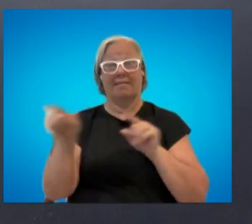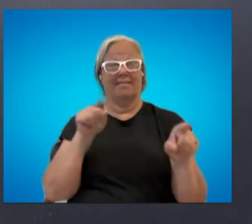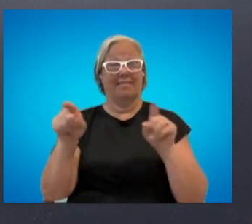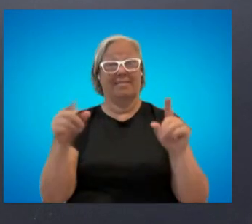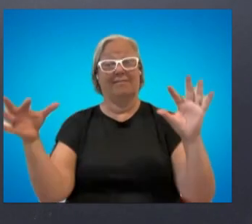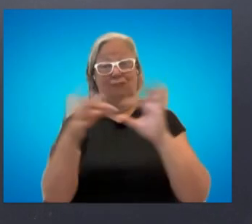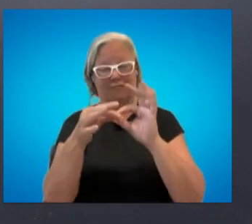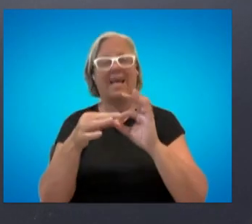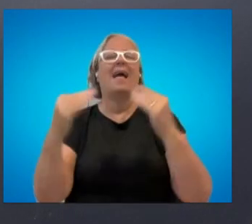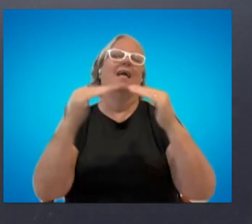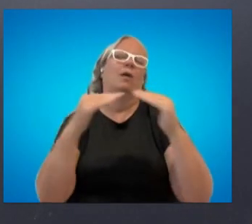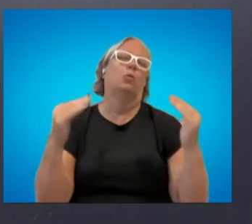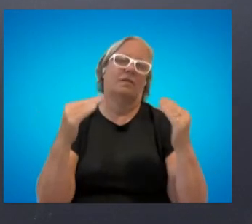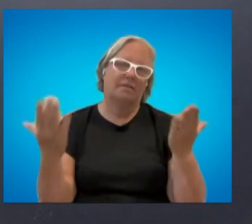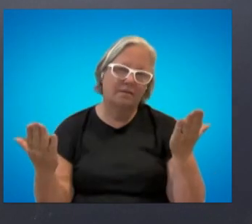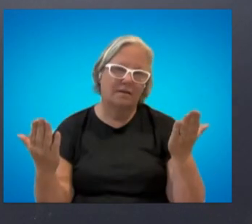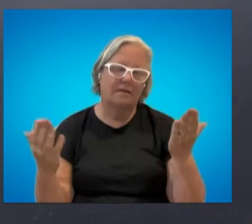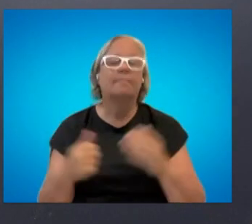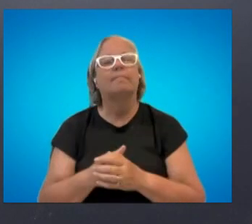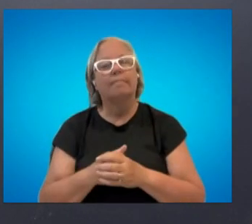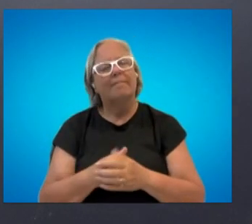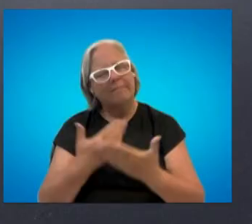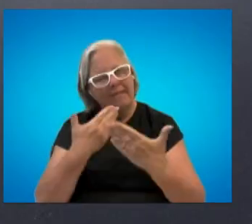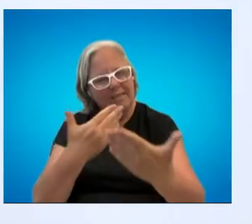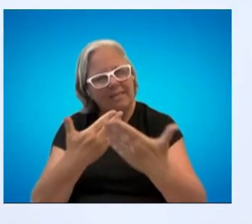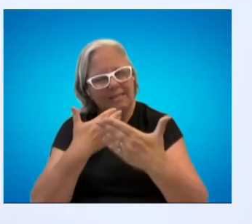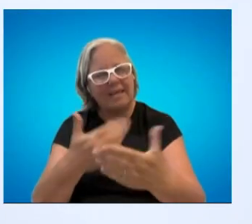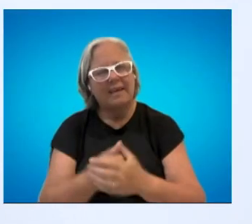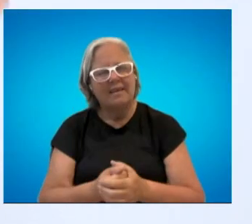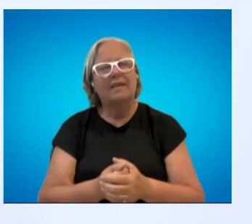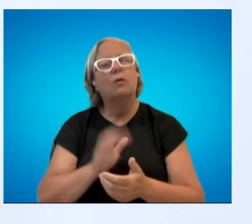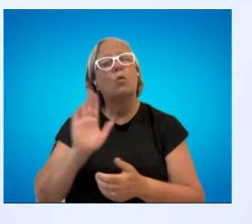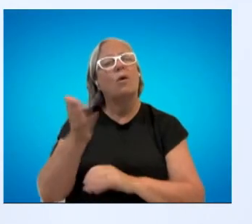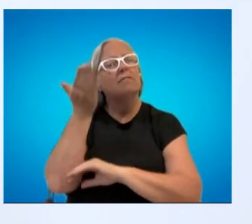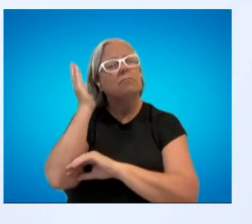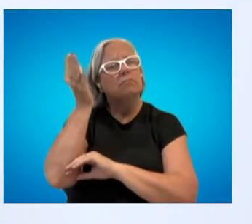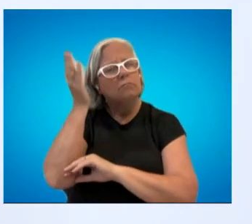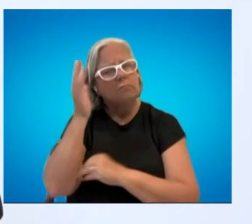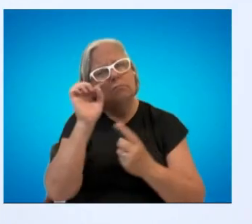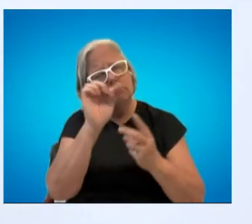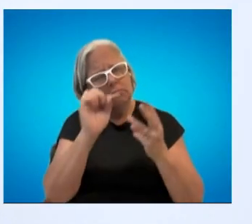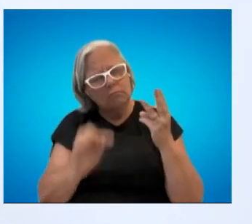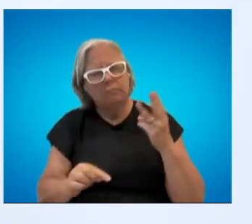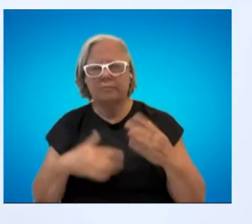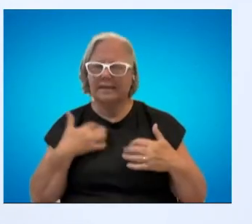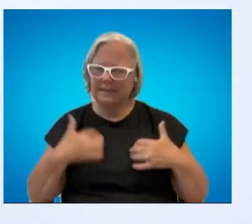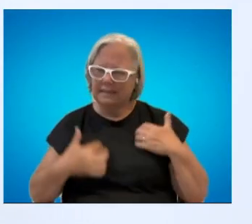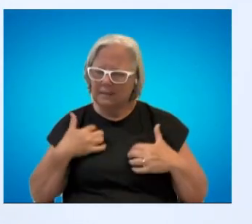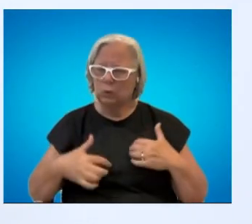Thank you very much, Marusha. It was extremely interesting to hear about things that are so close to us. I